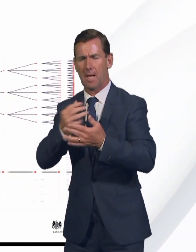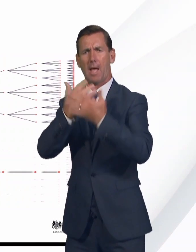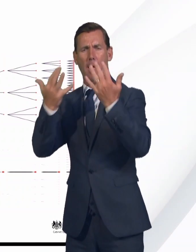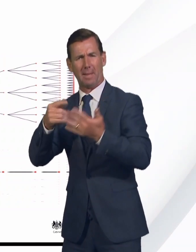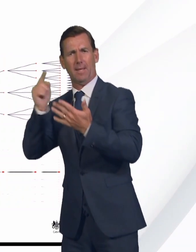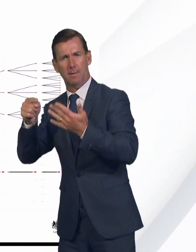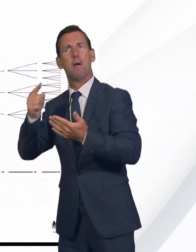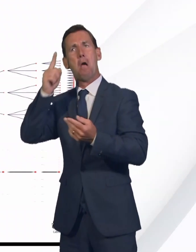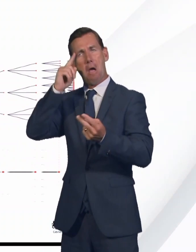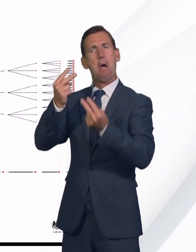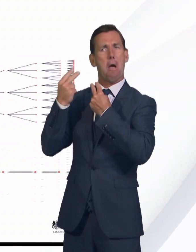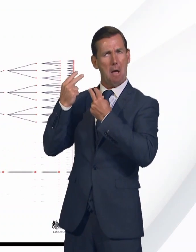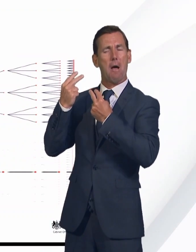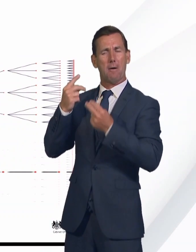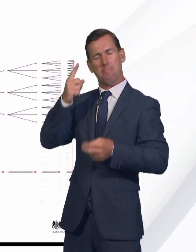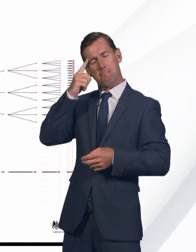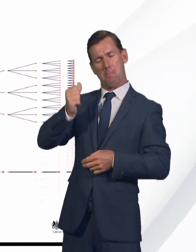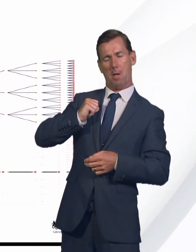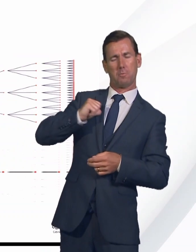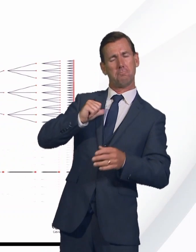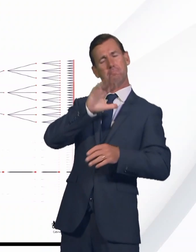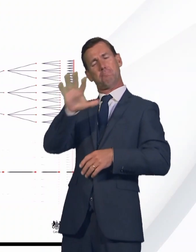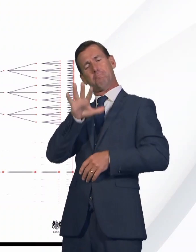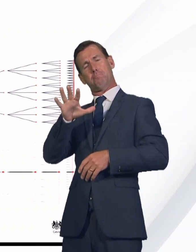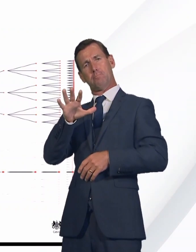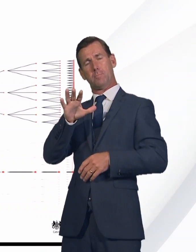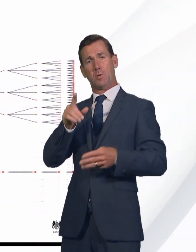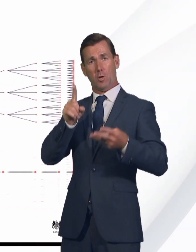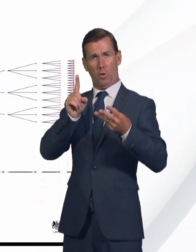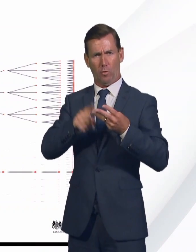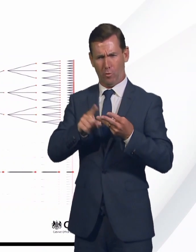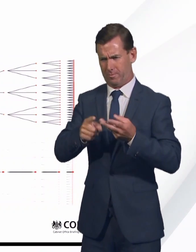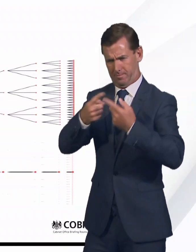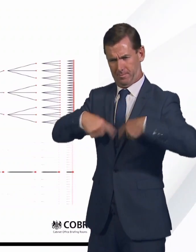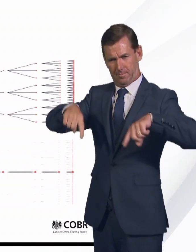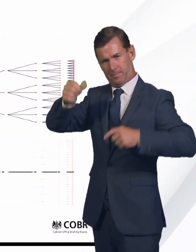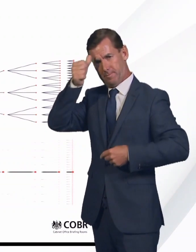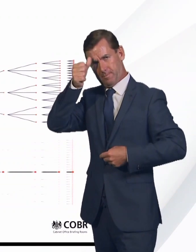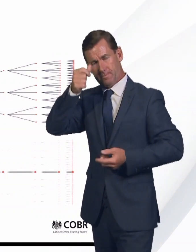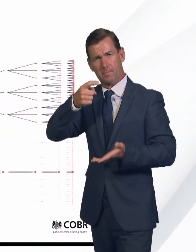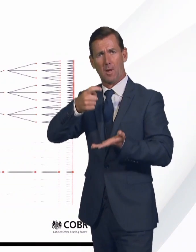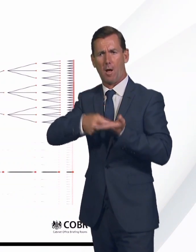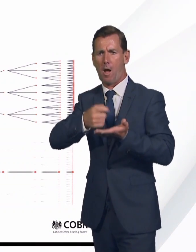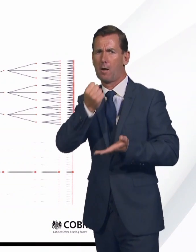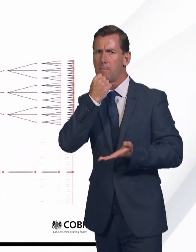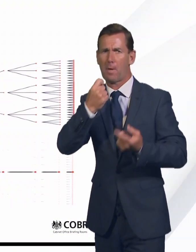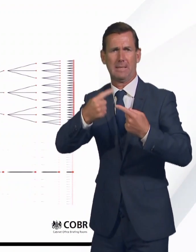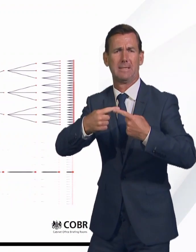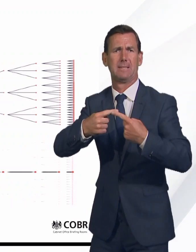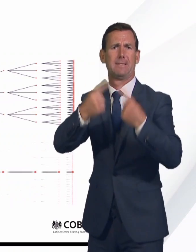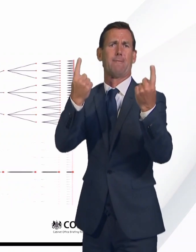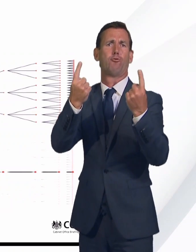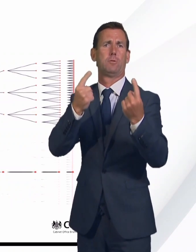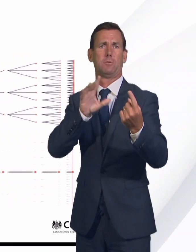then I think thirdly, importantly, we know that we have slightly different R values relating to